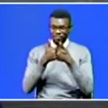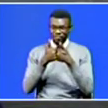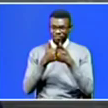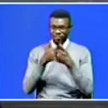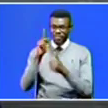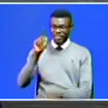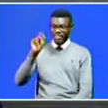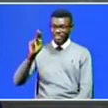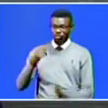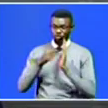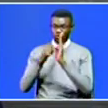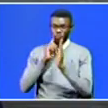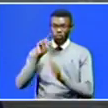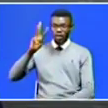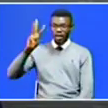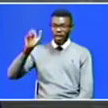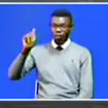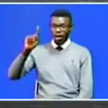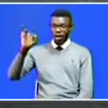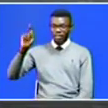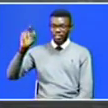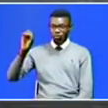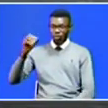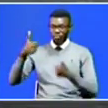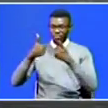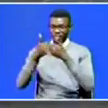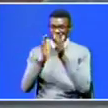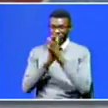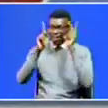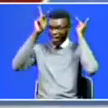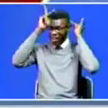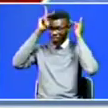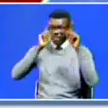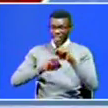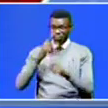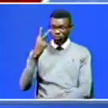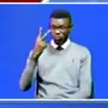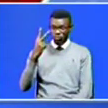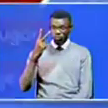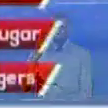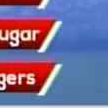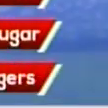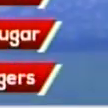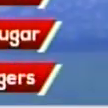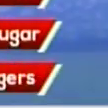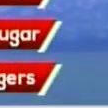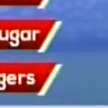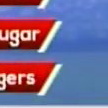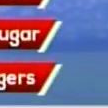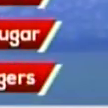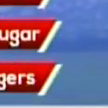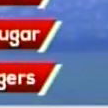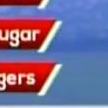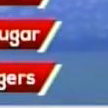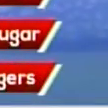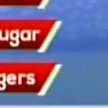on KTN News. Wazito FC plays Kakamega Homeboys at 2 p.m. in the first of the two headers to be live on KTN News.